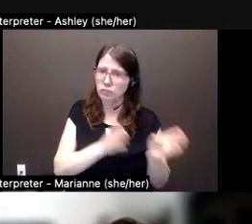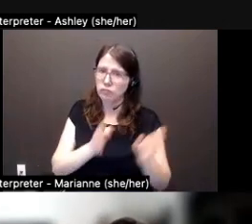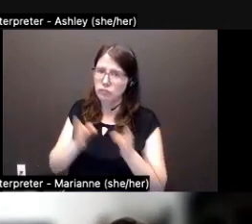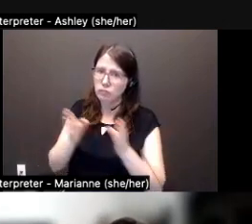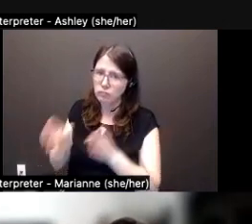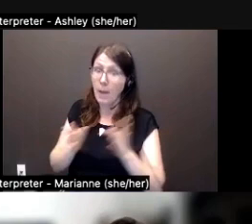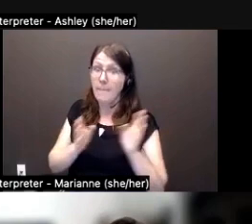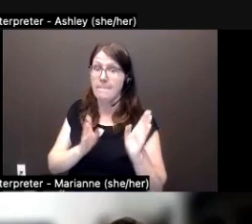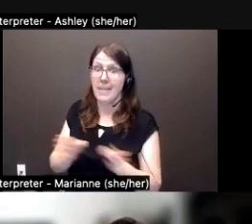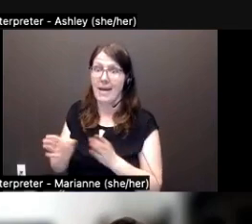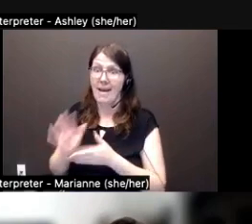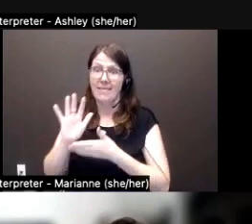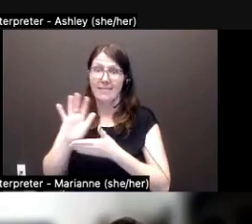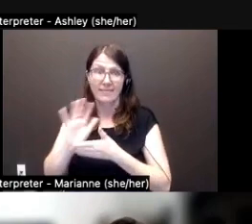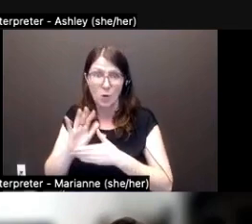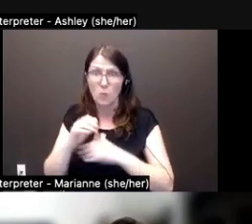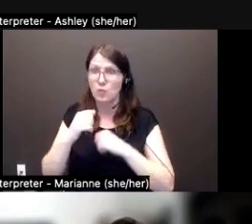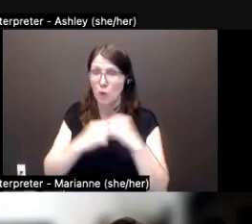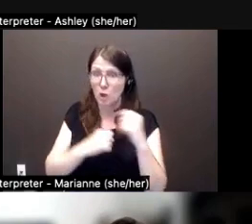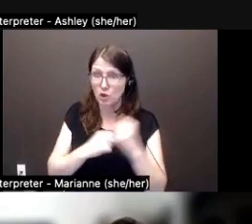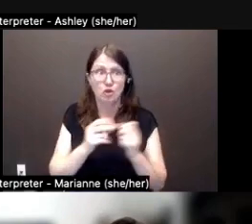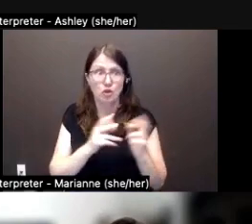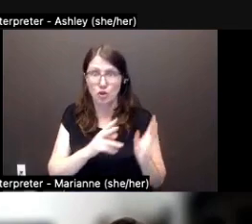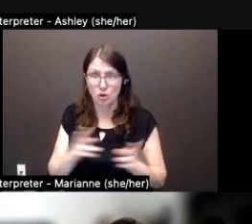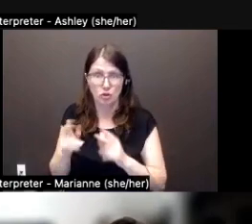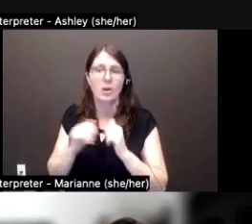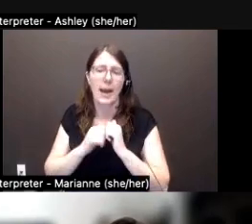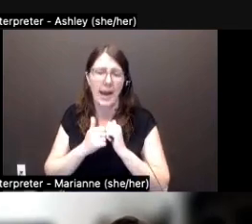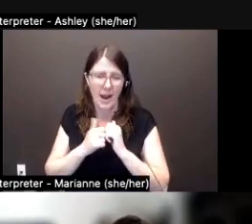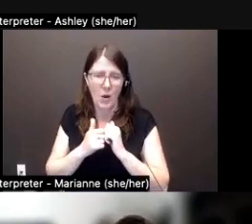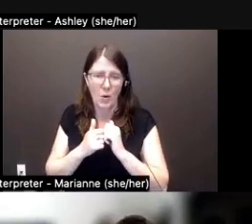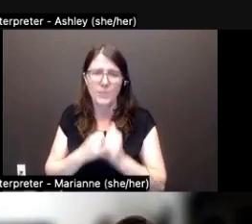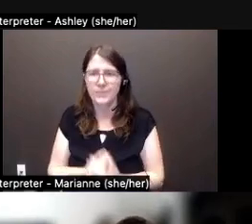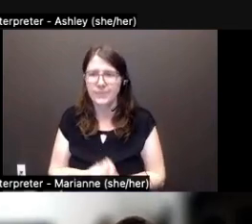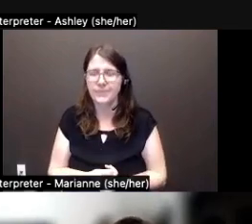looked at also revisited